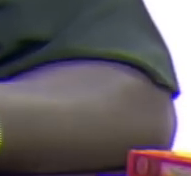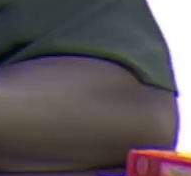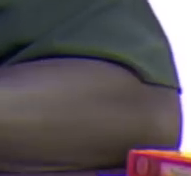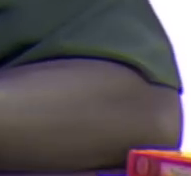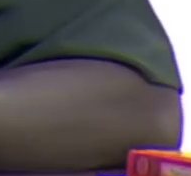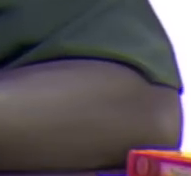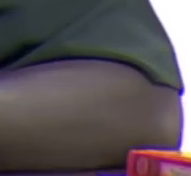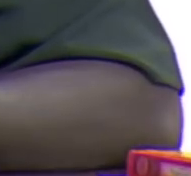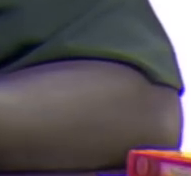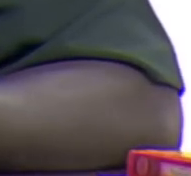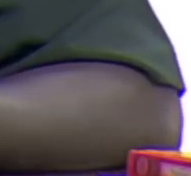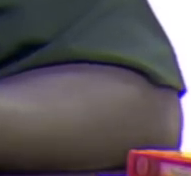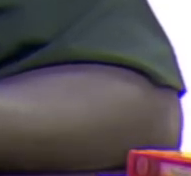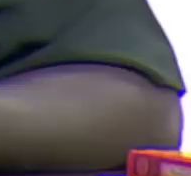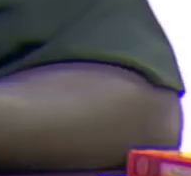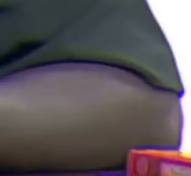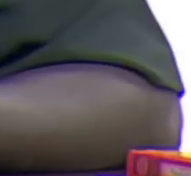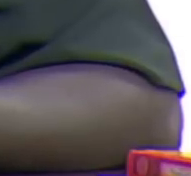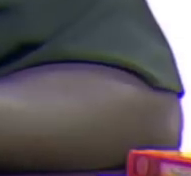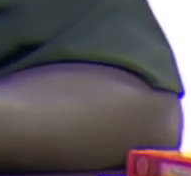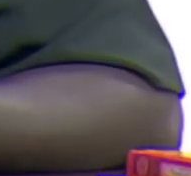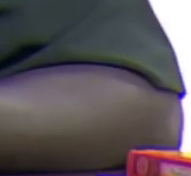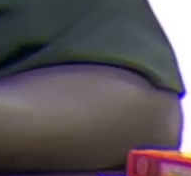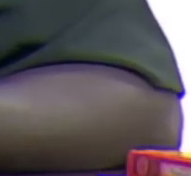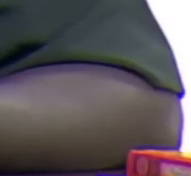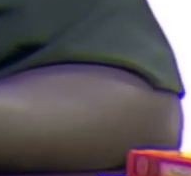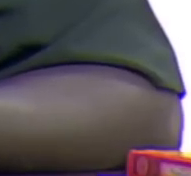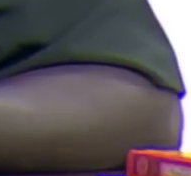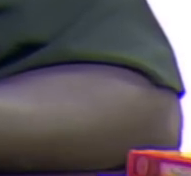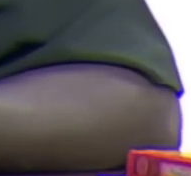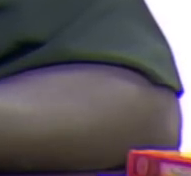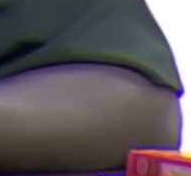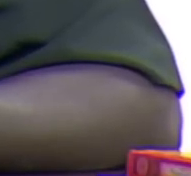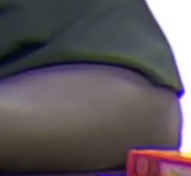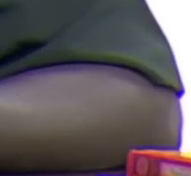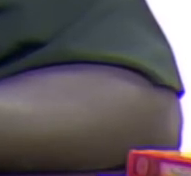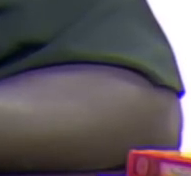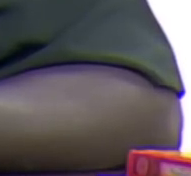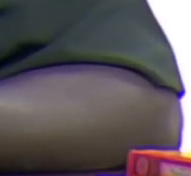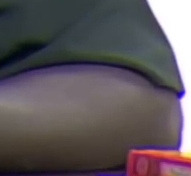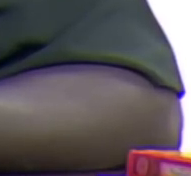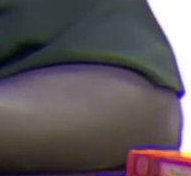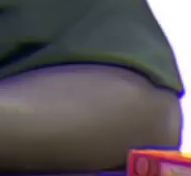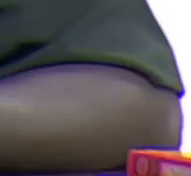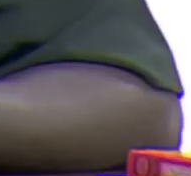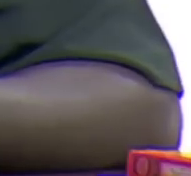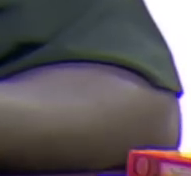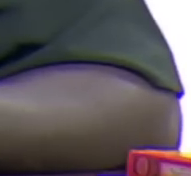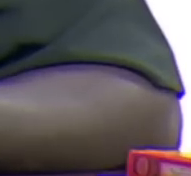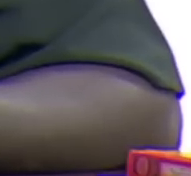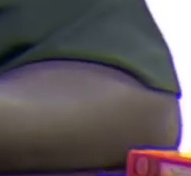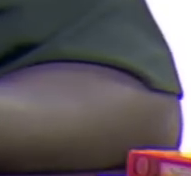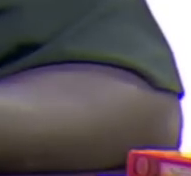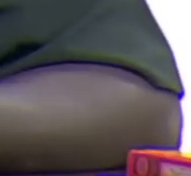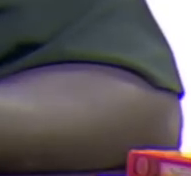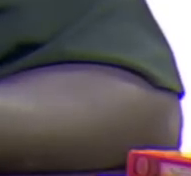the system was such that whenever there is a need to promote officers, a commission selection board would